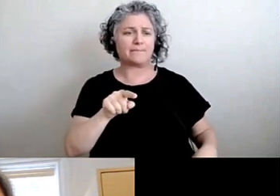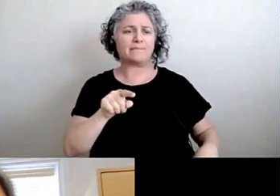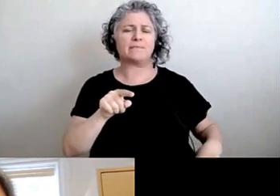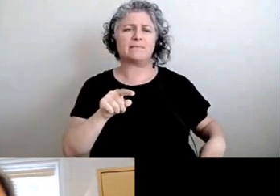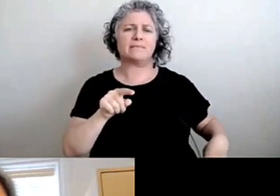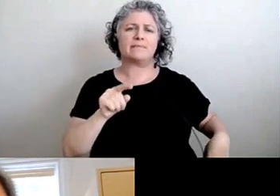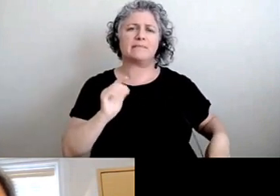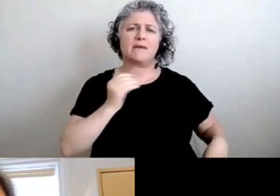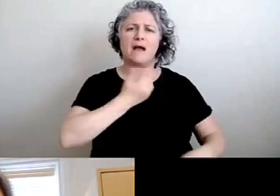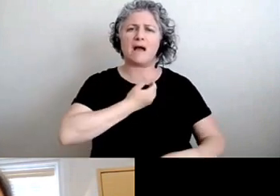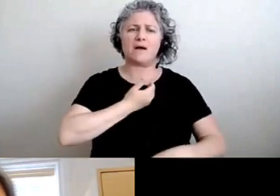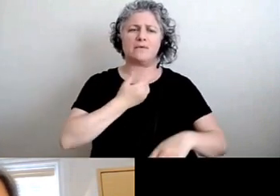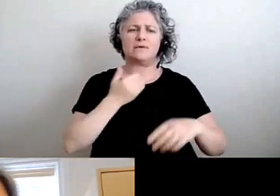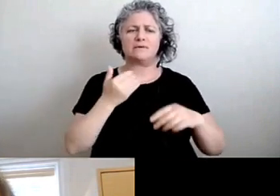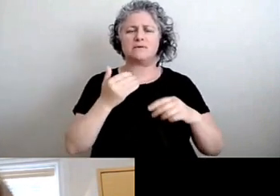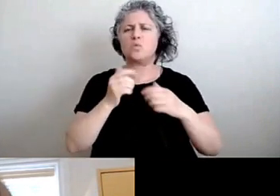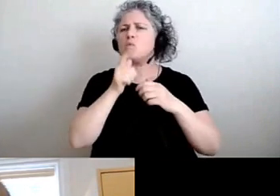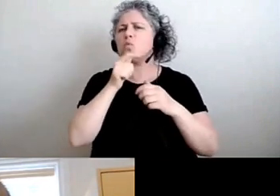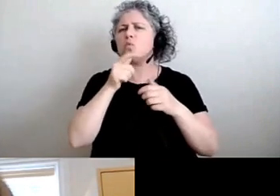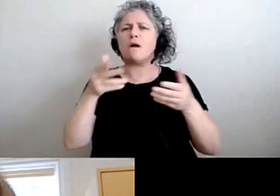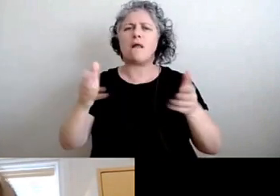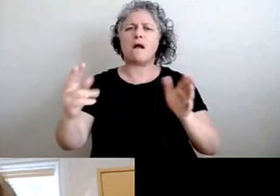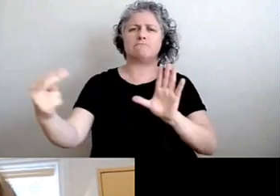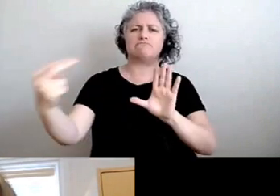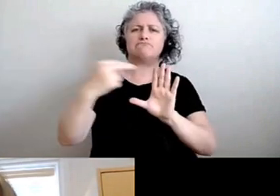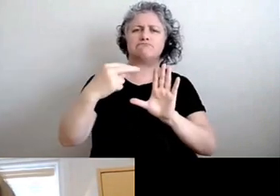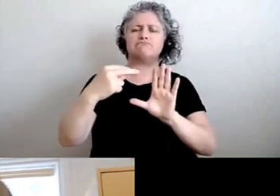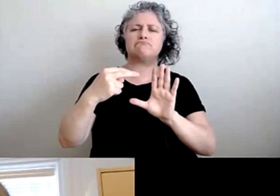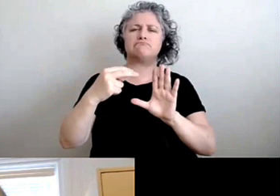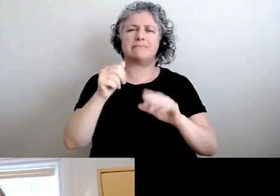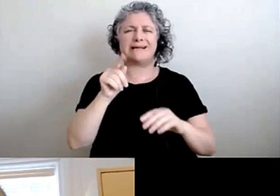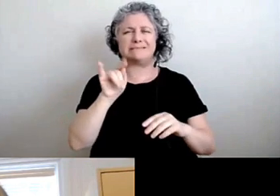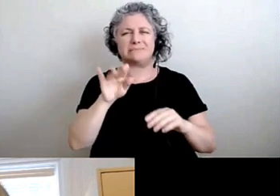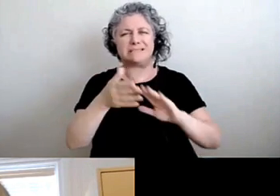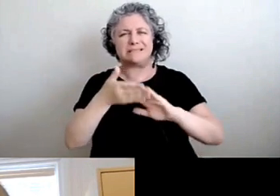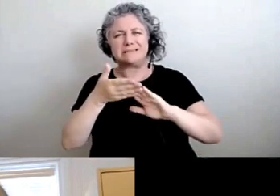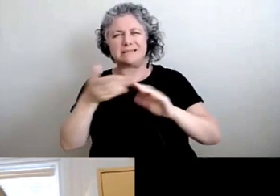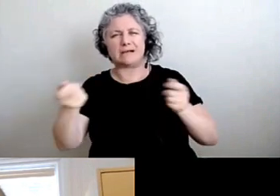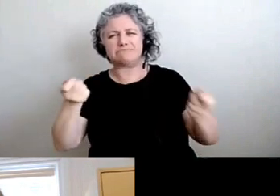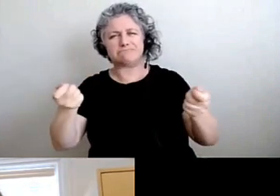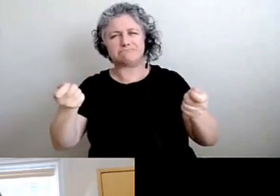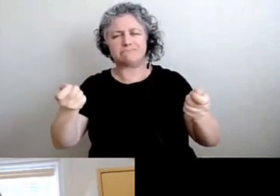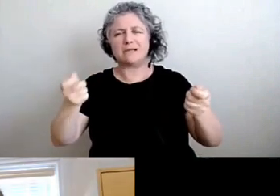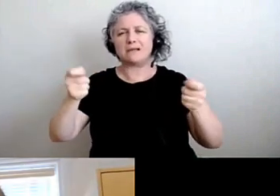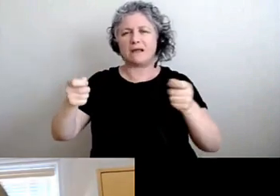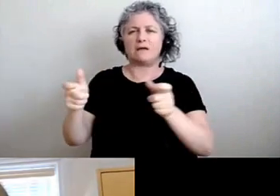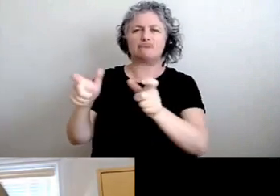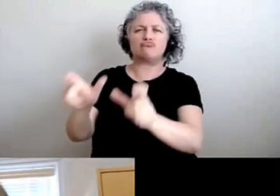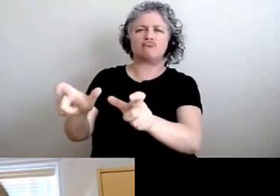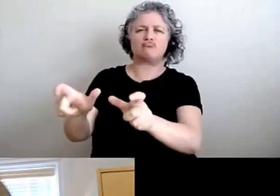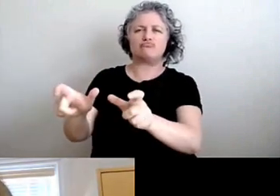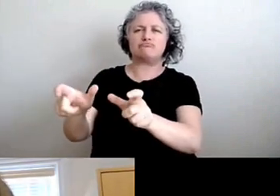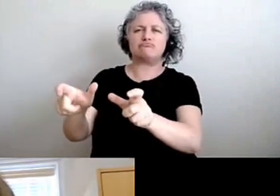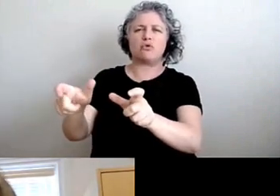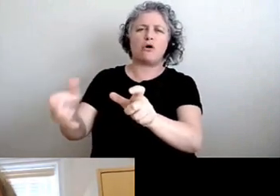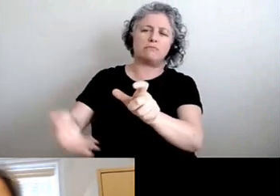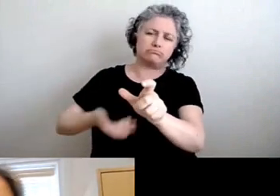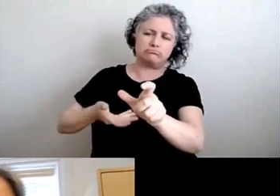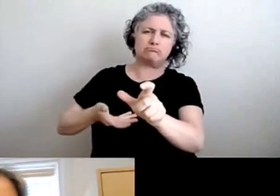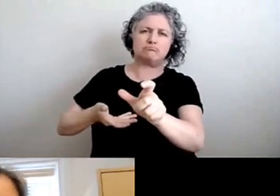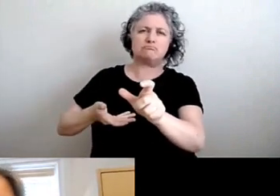of changing access. You would have to, there's an admin in there you assign who accesses your page and who